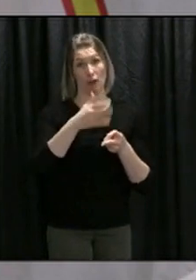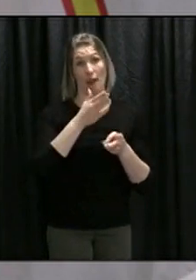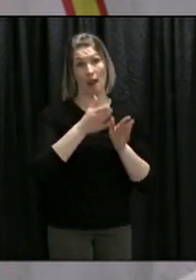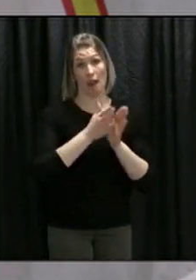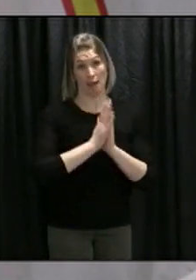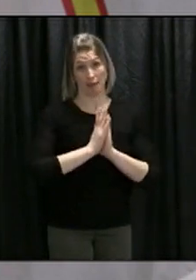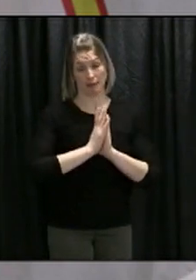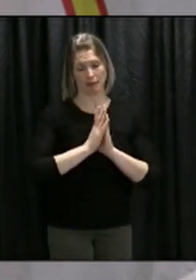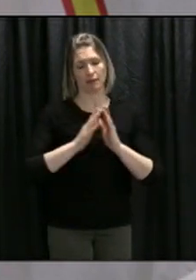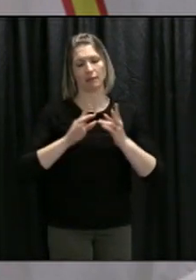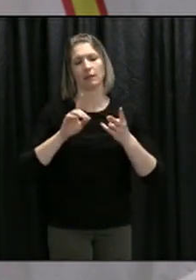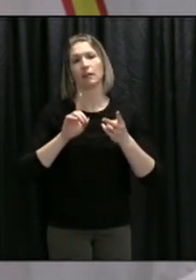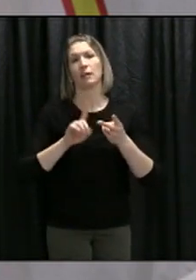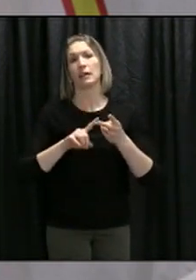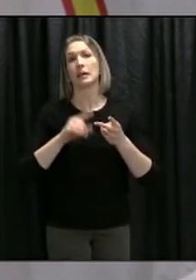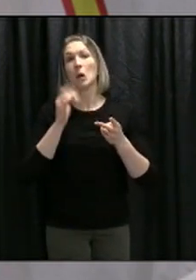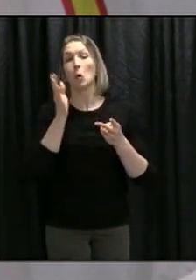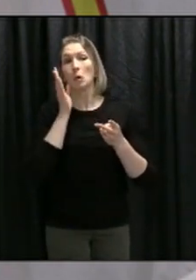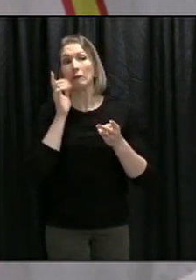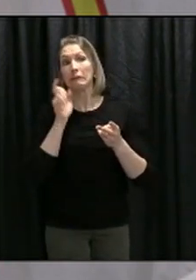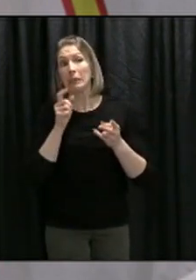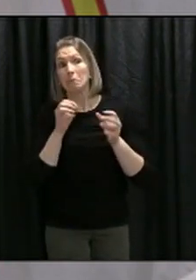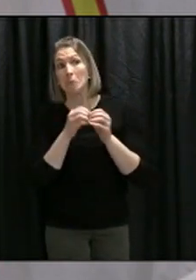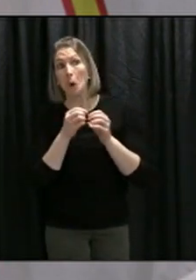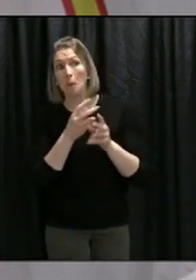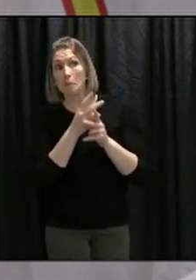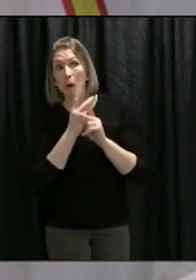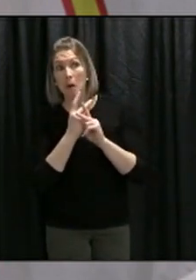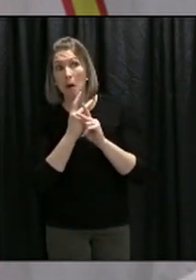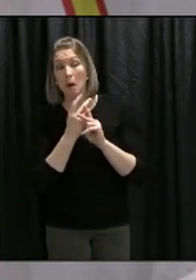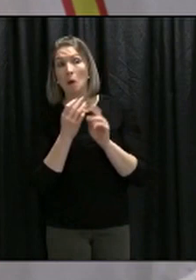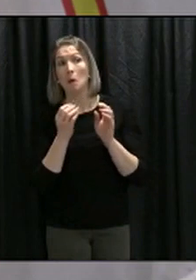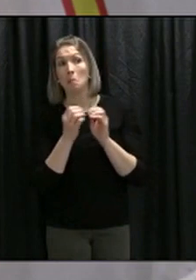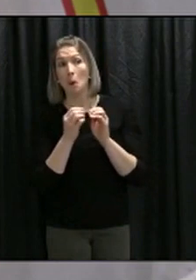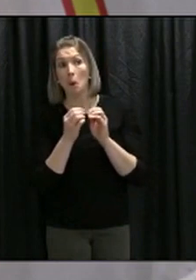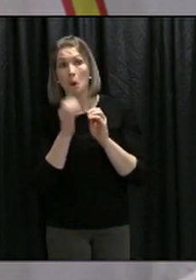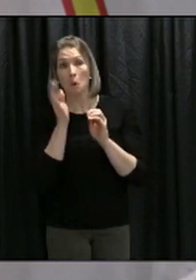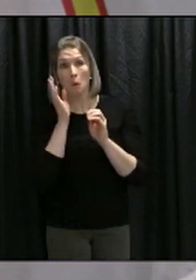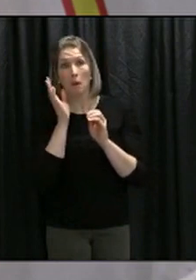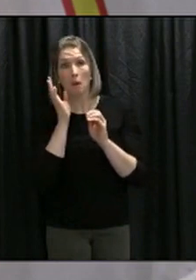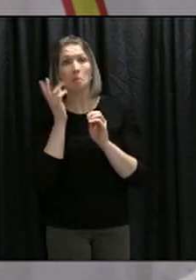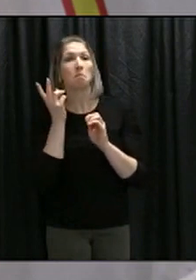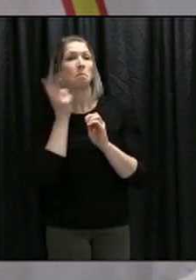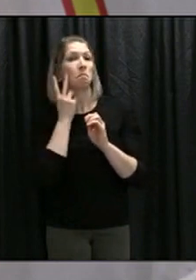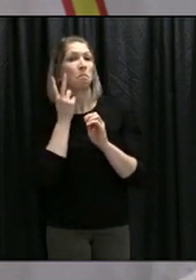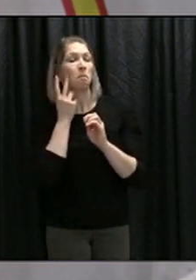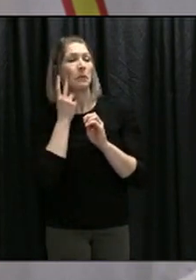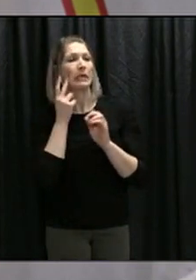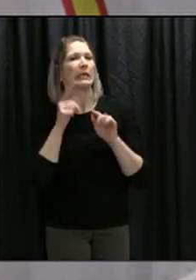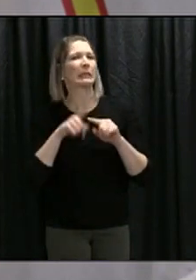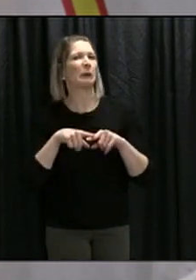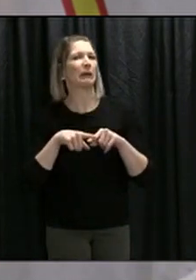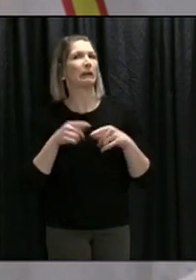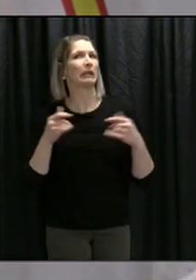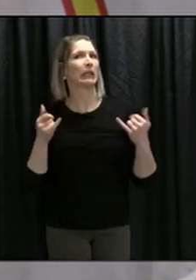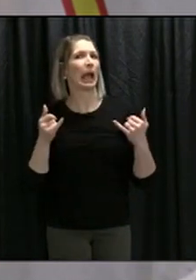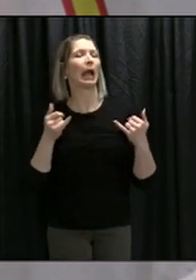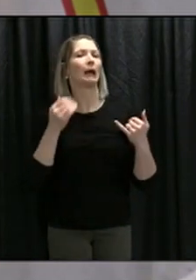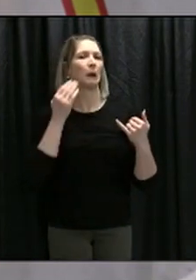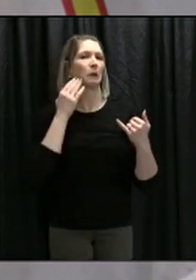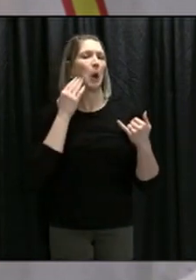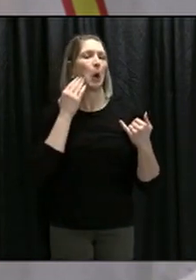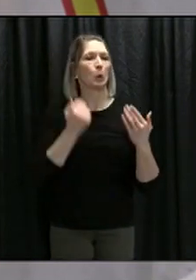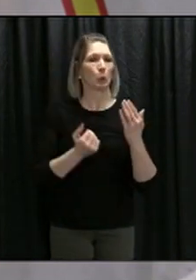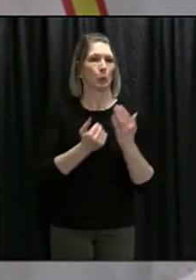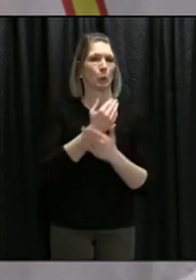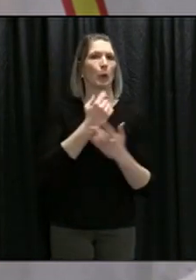the market for extra borrowing, these new measures that are put in place today will, something that could help and support the province. Of course, we will